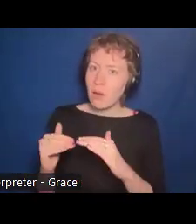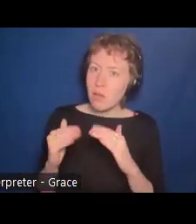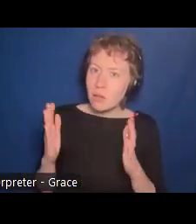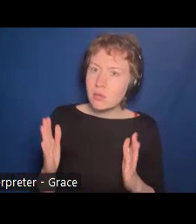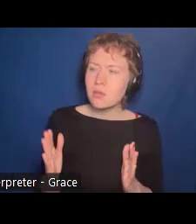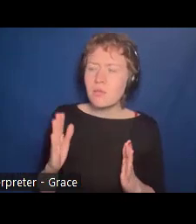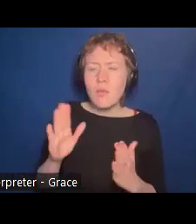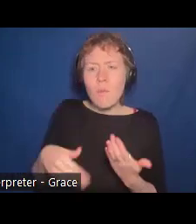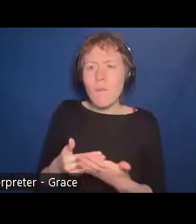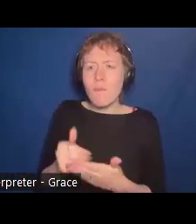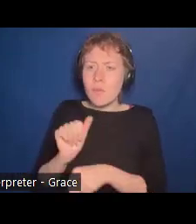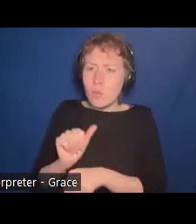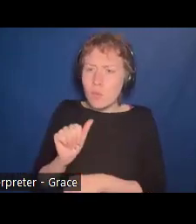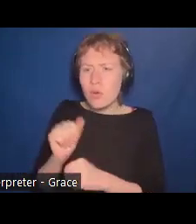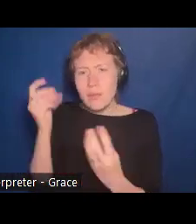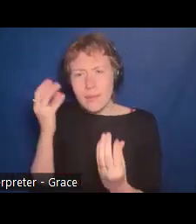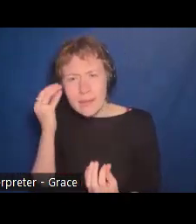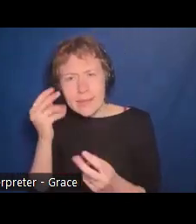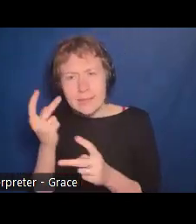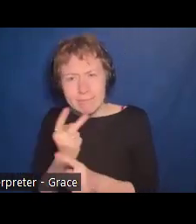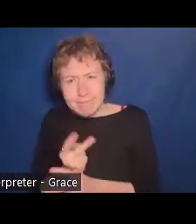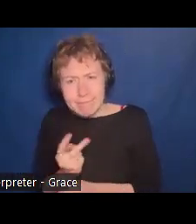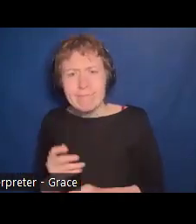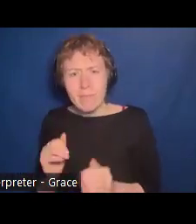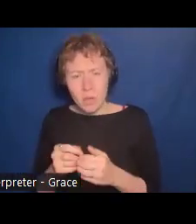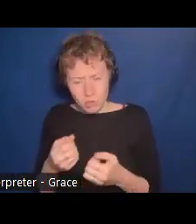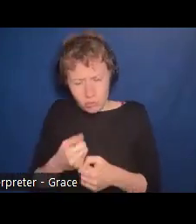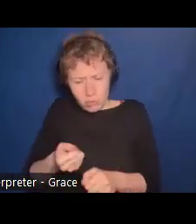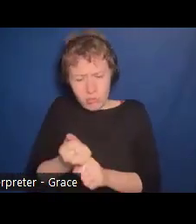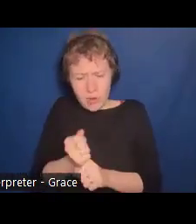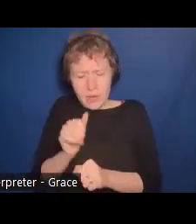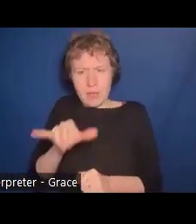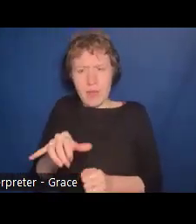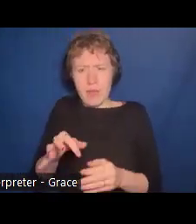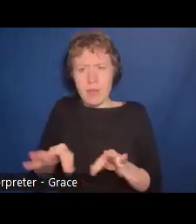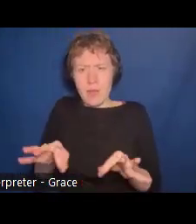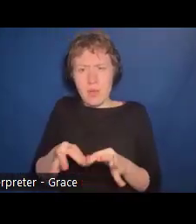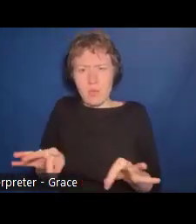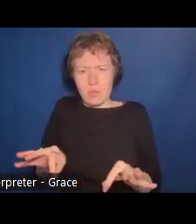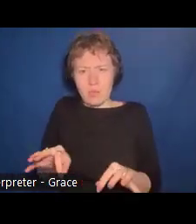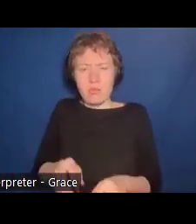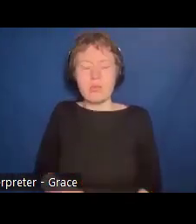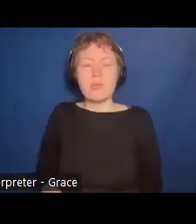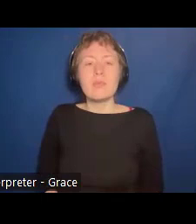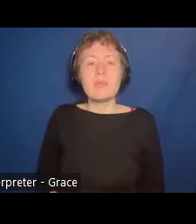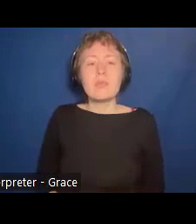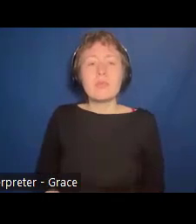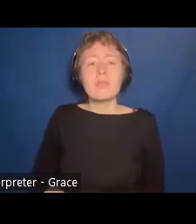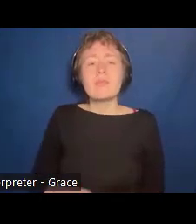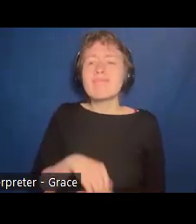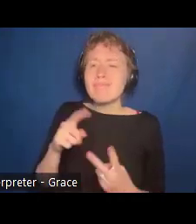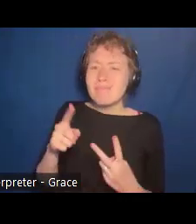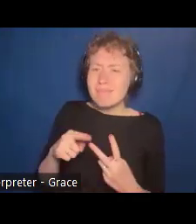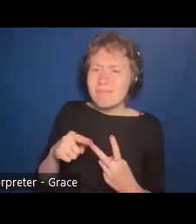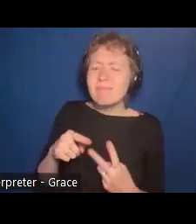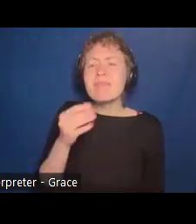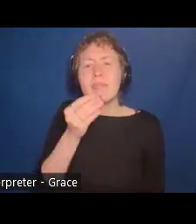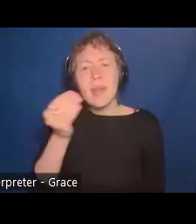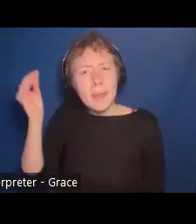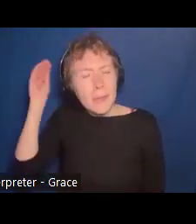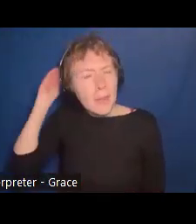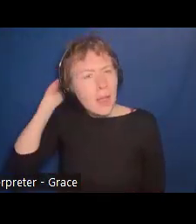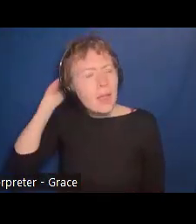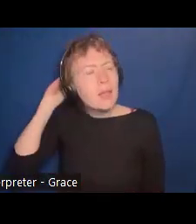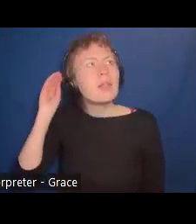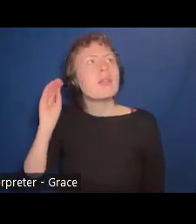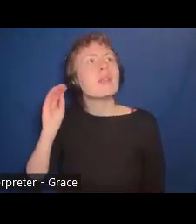and thoughtful work that went into crafting that language. The second is to keep in mind that the purpose